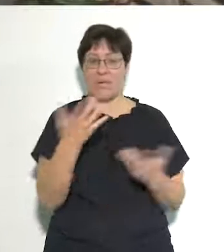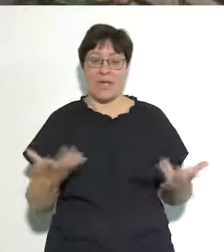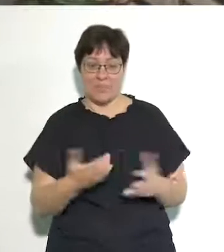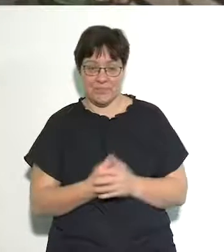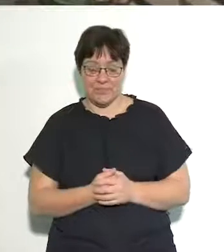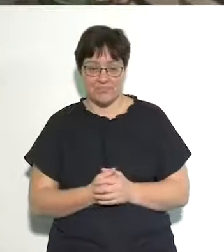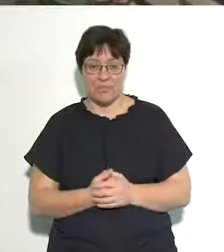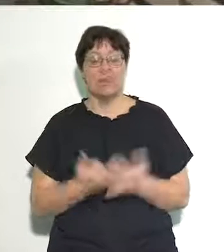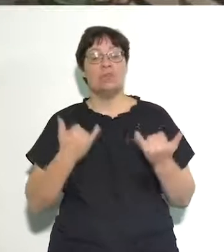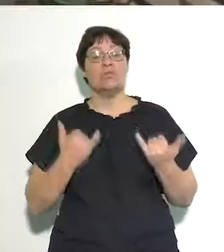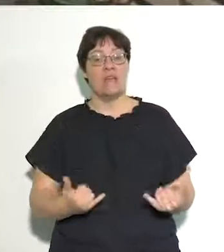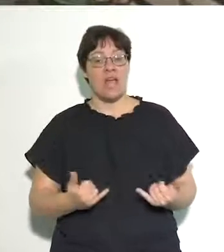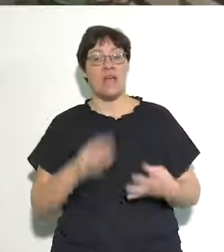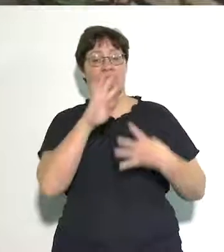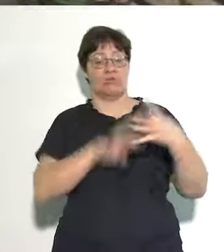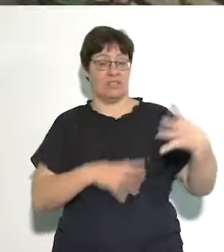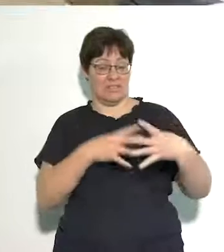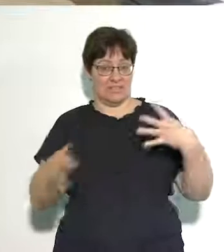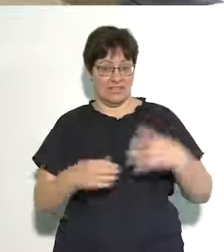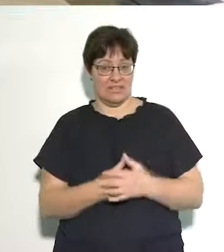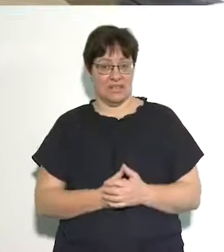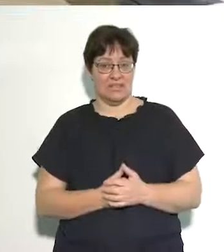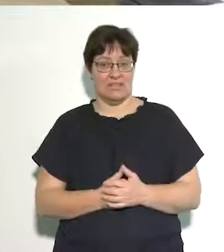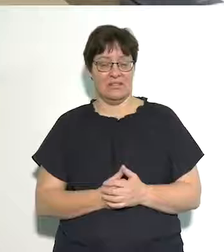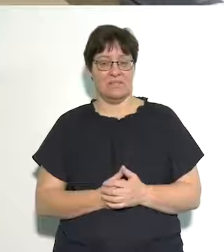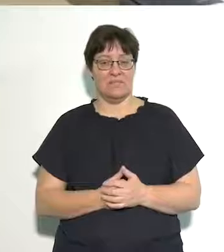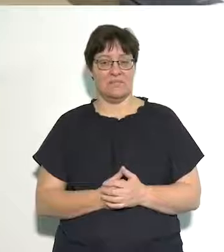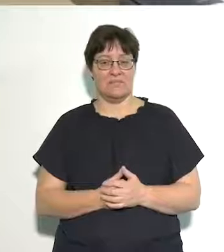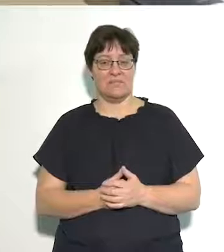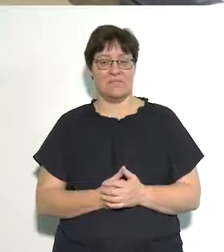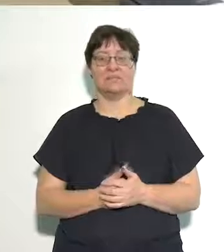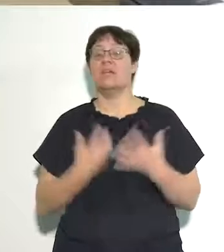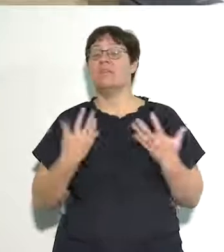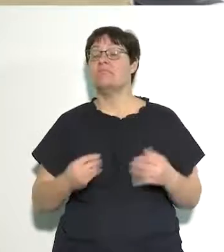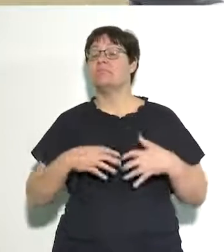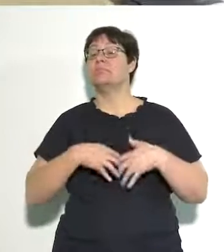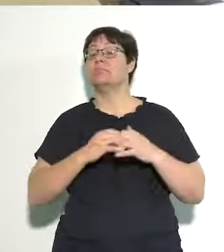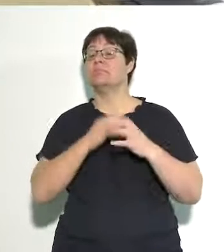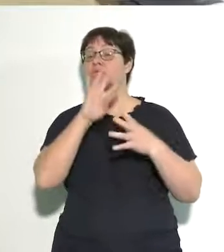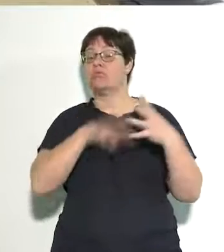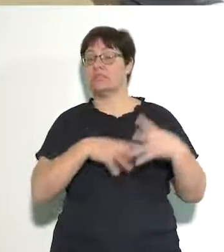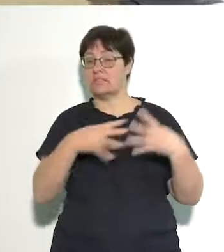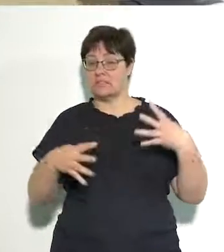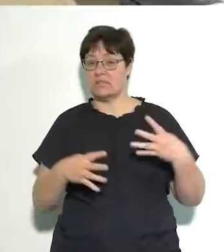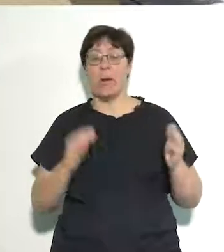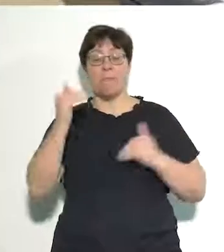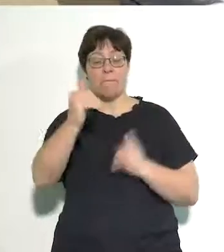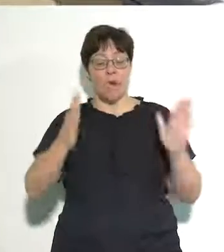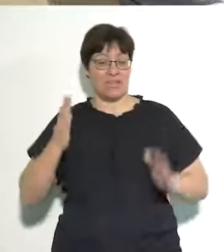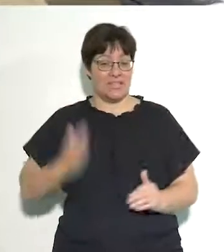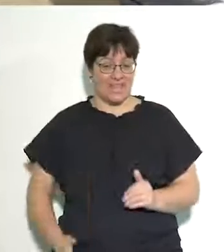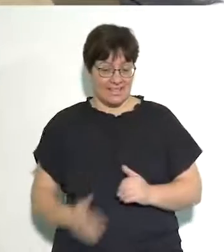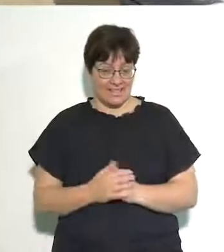for. So today, we're going to make a grid. Here it is over here. And we have made this grid out of the side